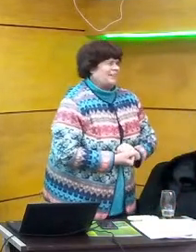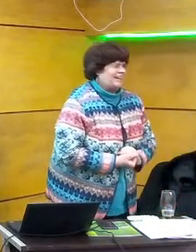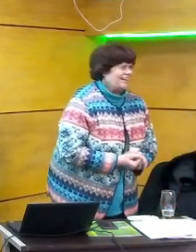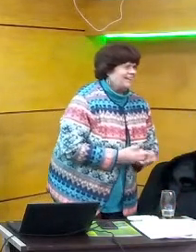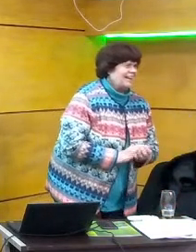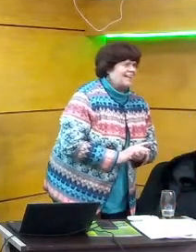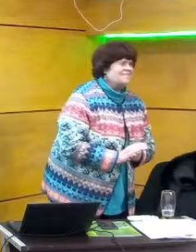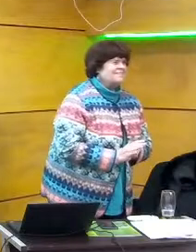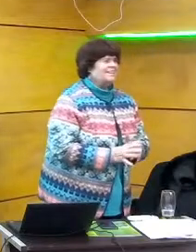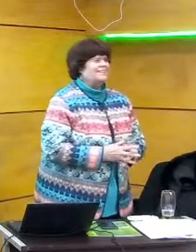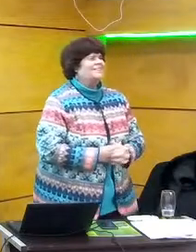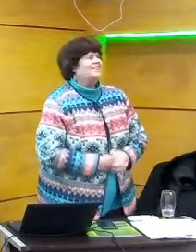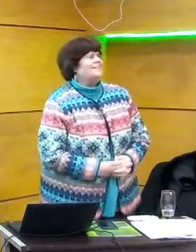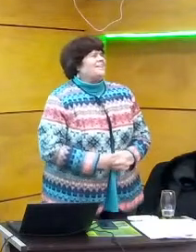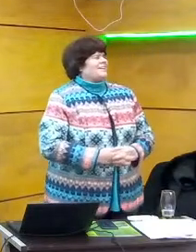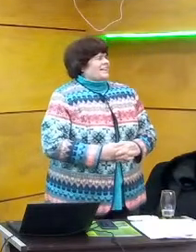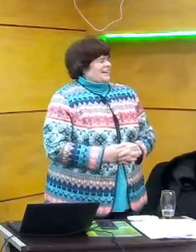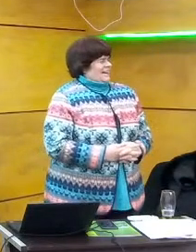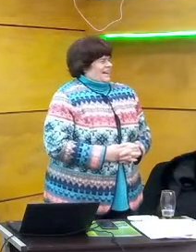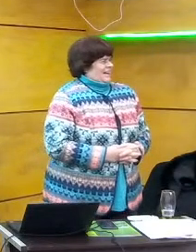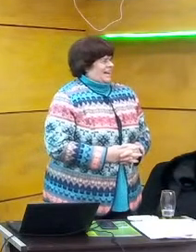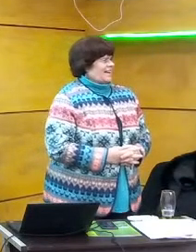Good morning.